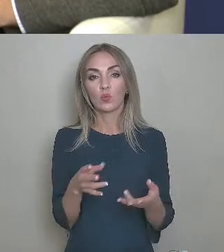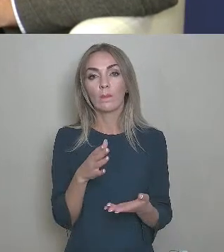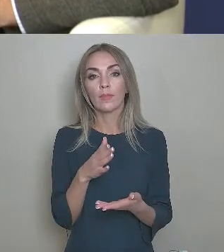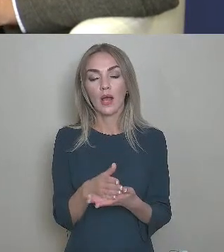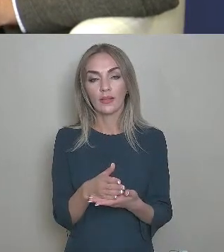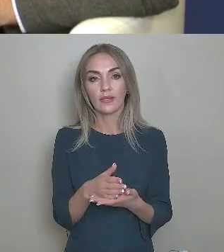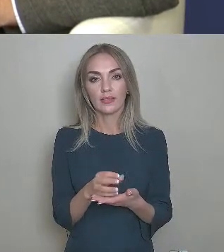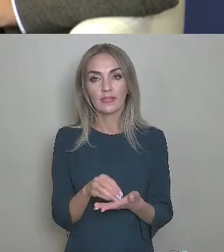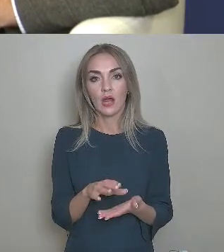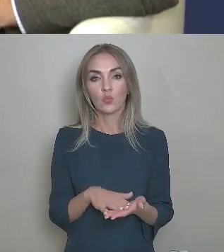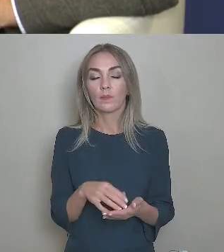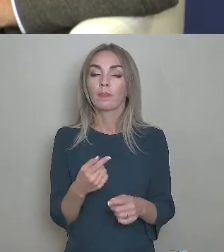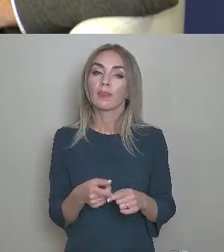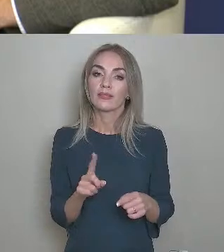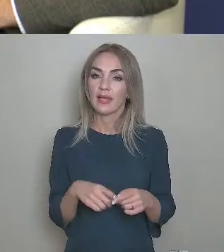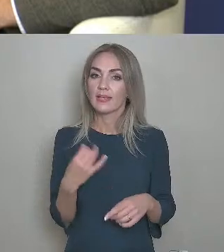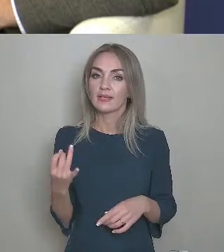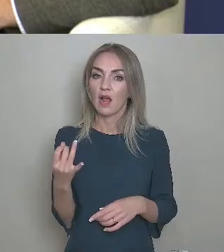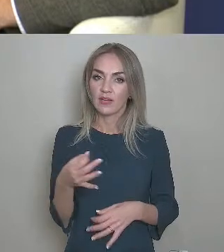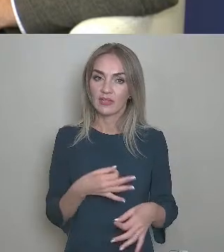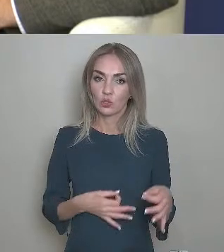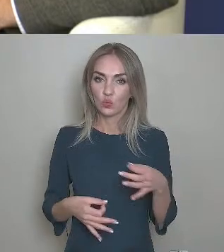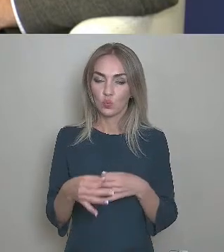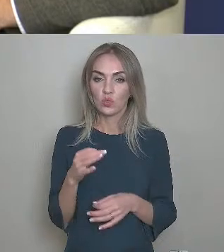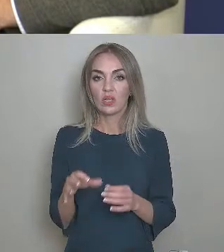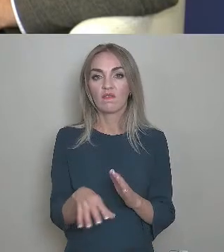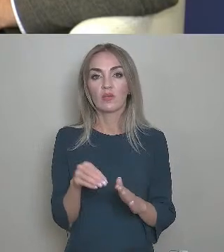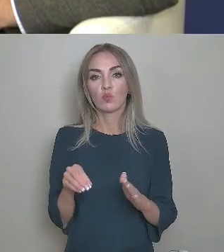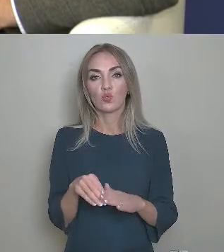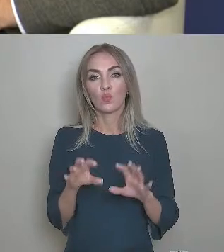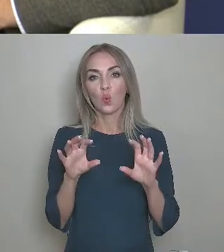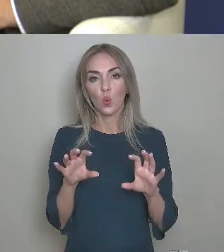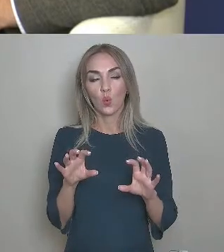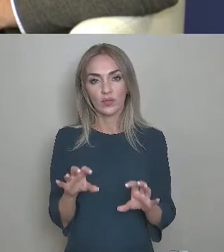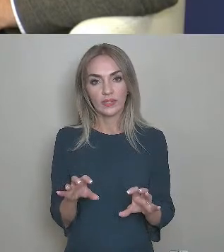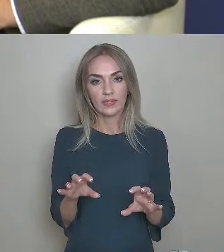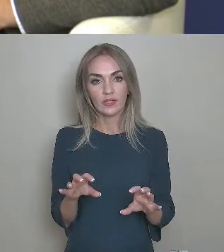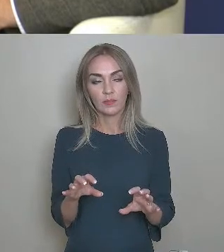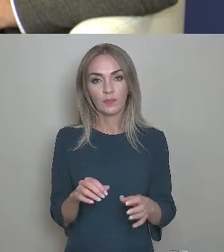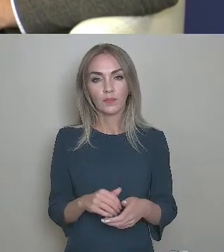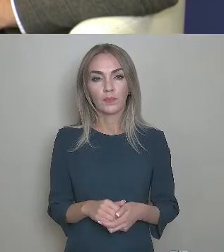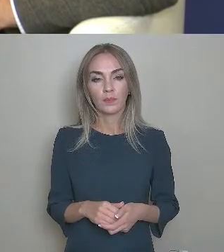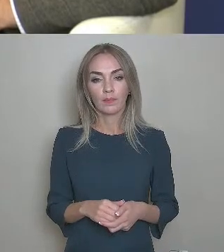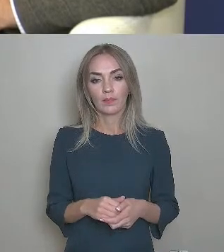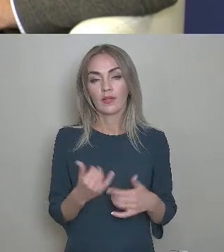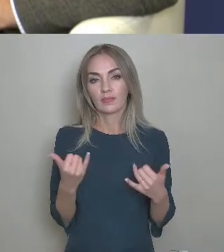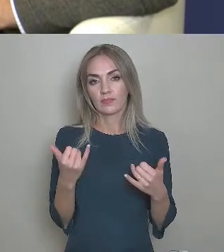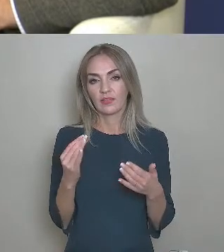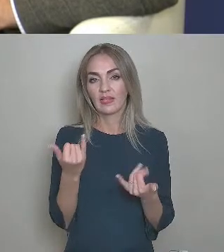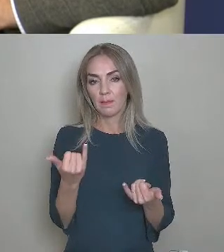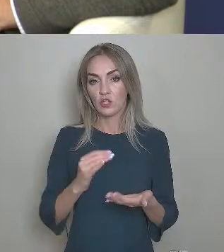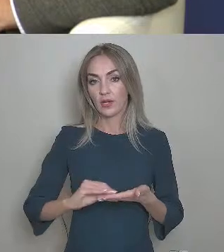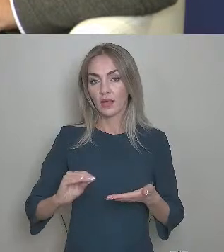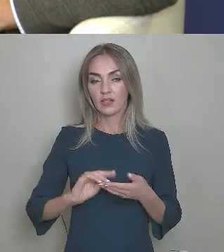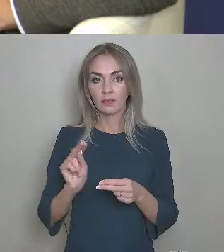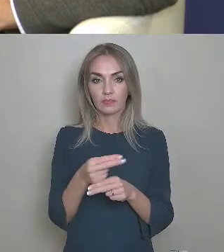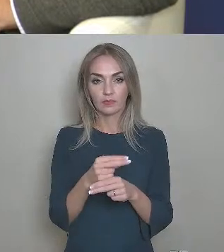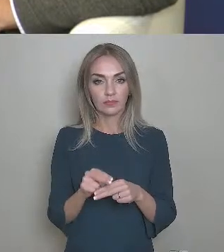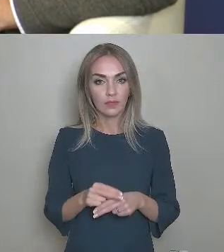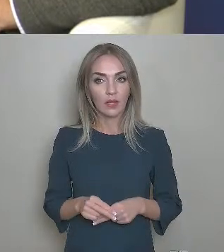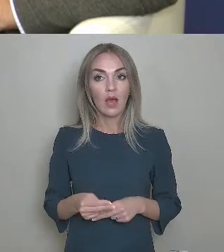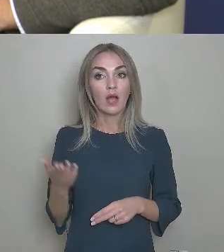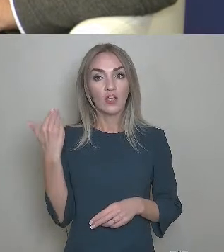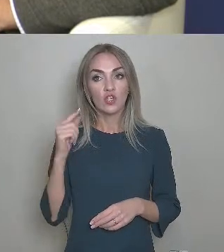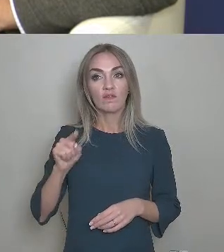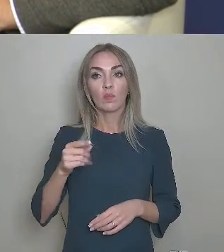electoral commissions. So if it is TEC, then you have to be registered. So in the latest electoral code, it